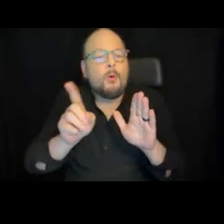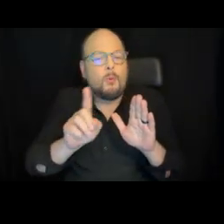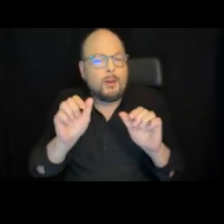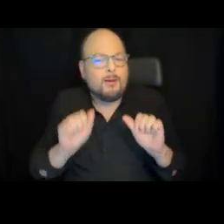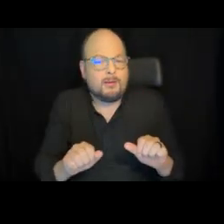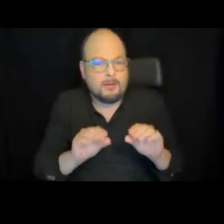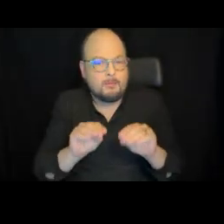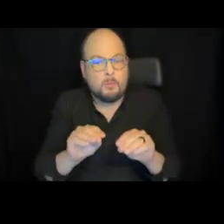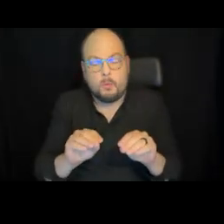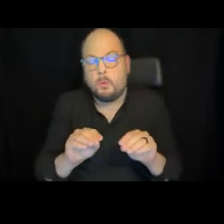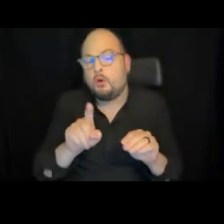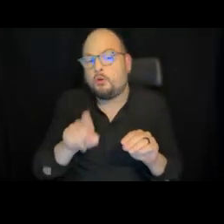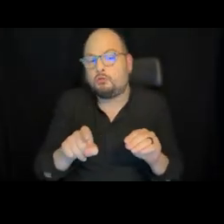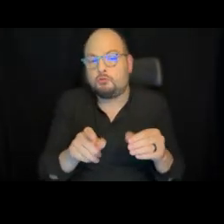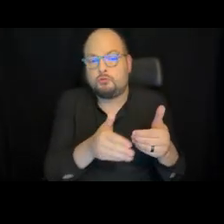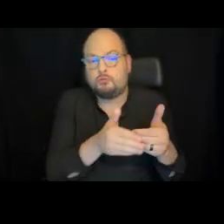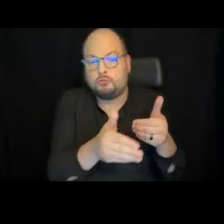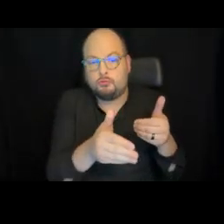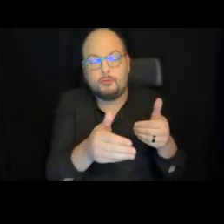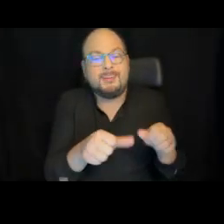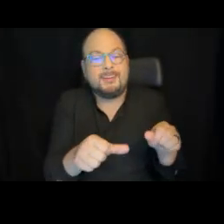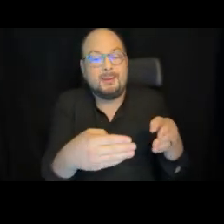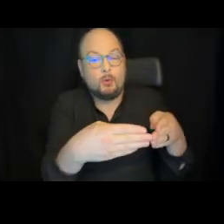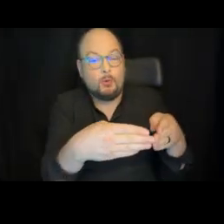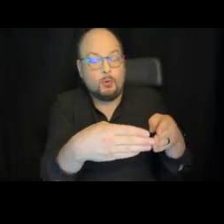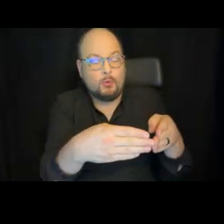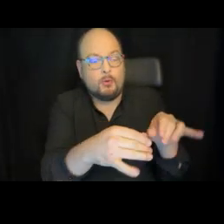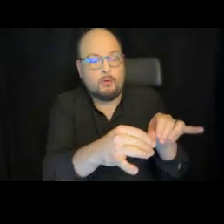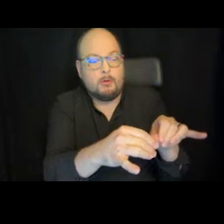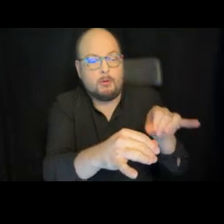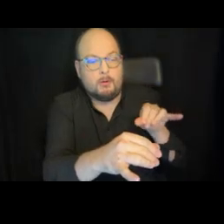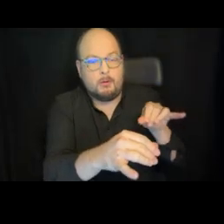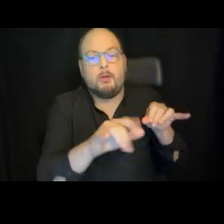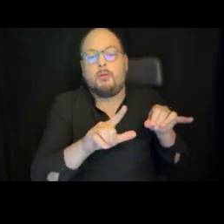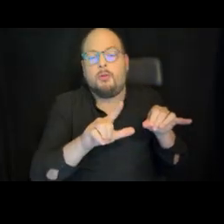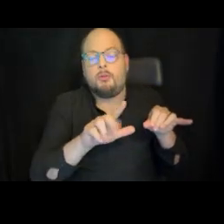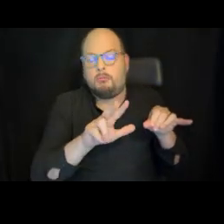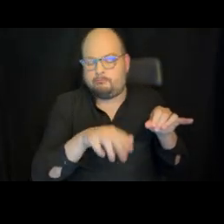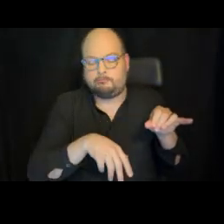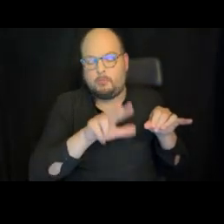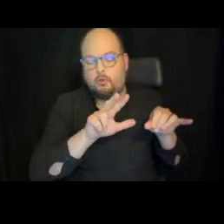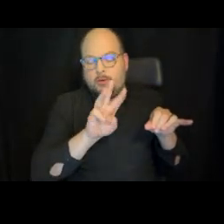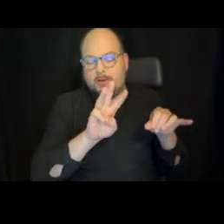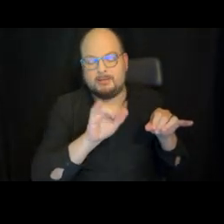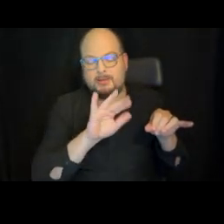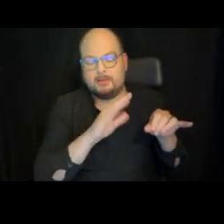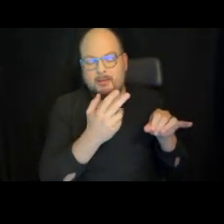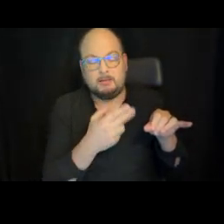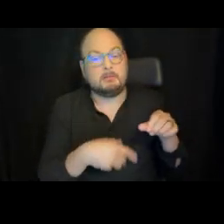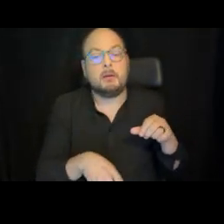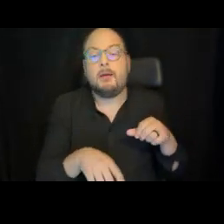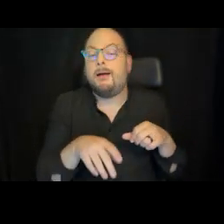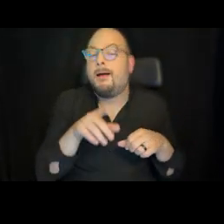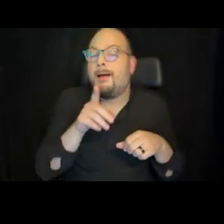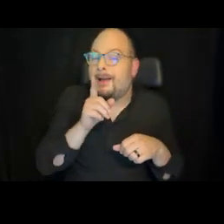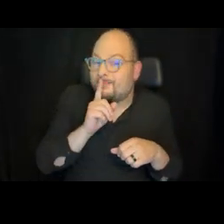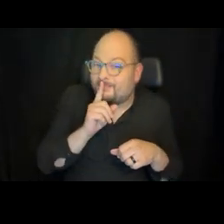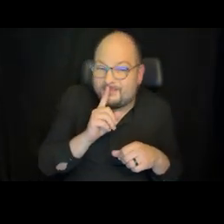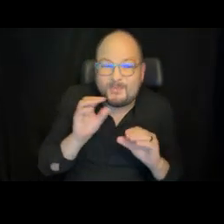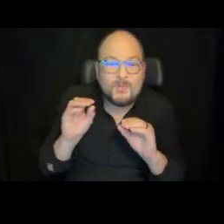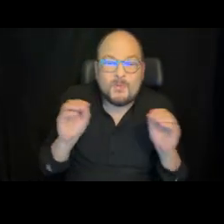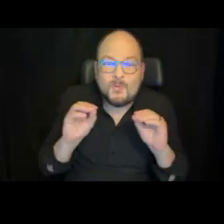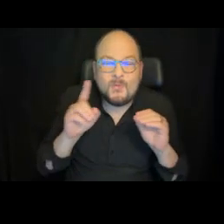36 inches from kitchen corners. What the Fair Housing Act Design Manual does not contain is diagrams illustrating the arc of the